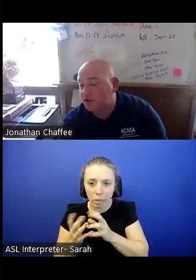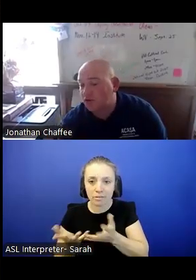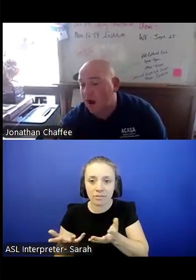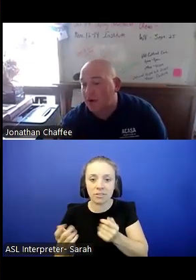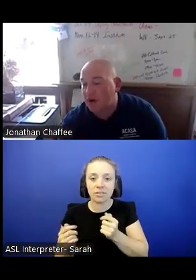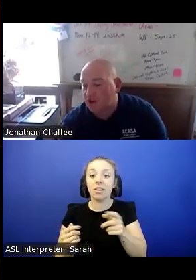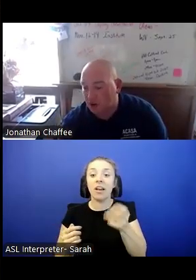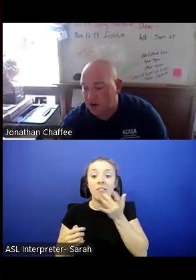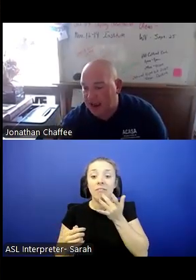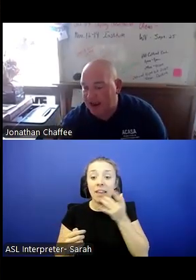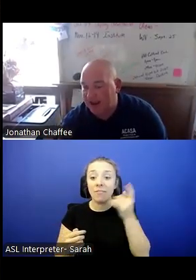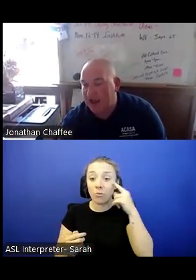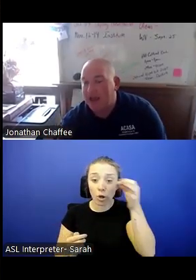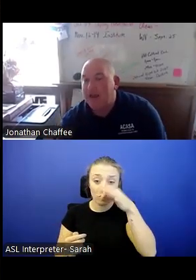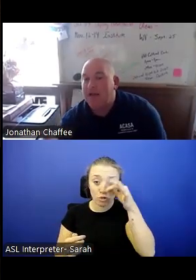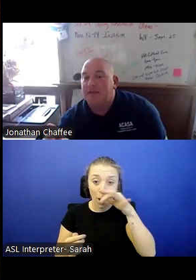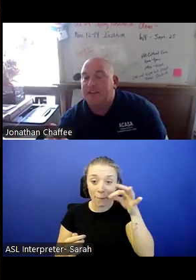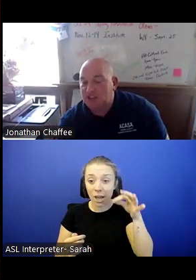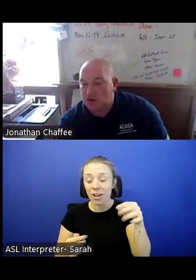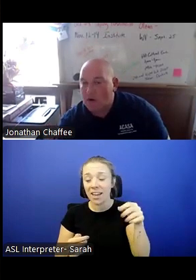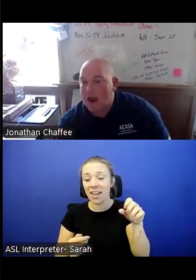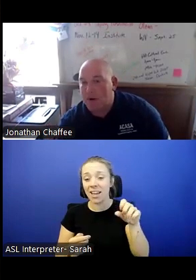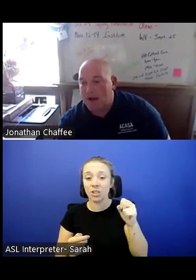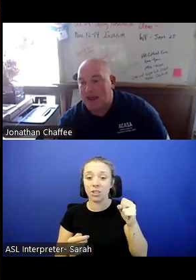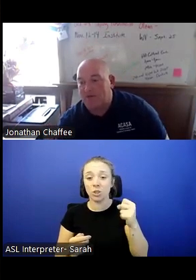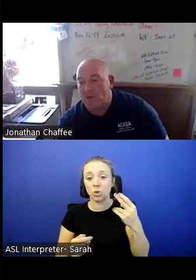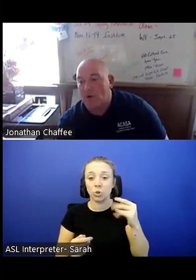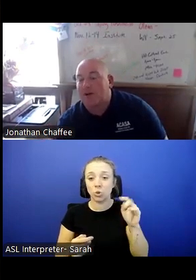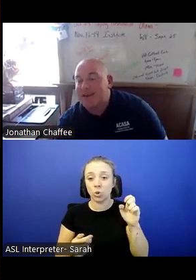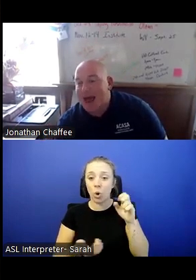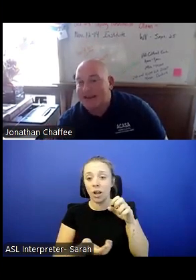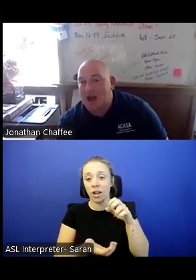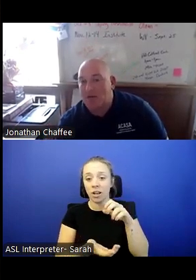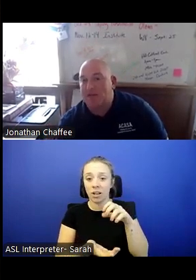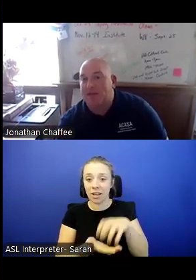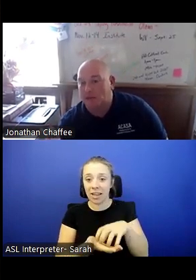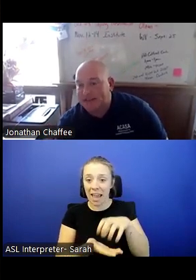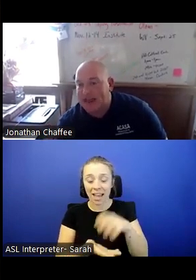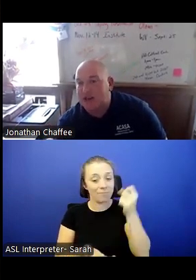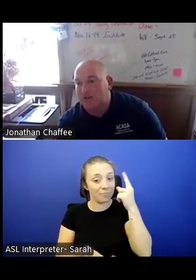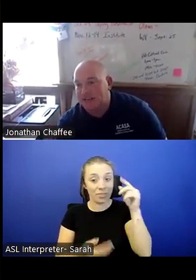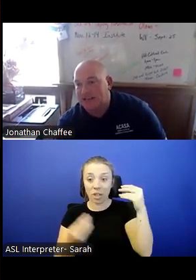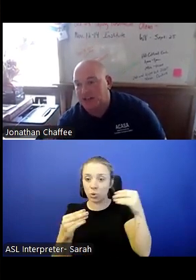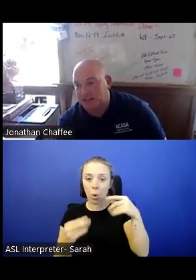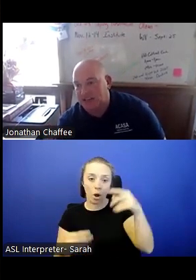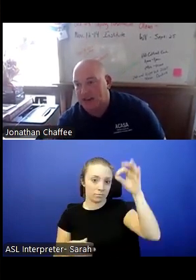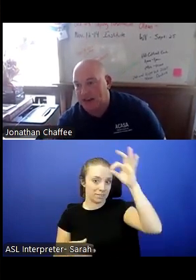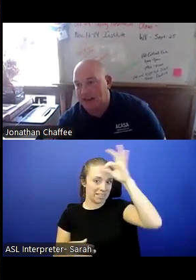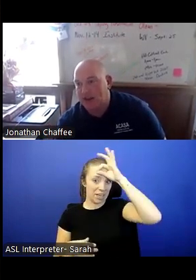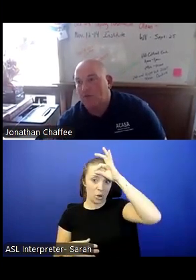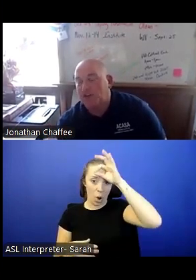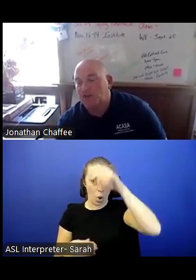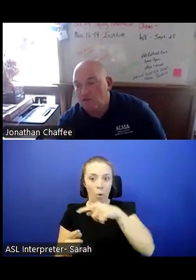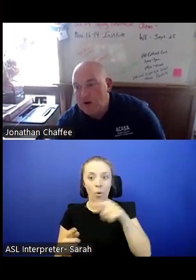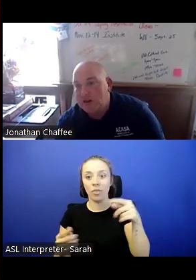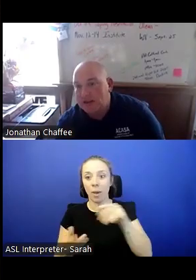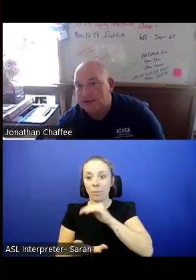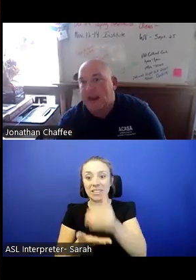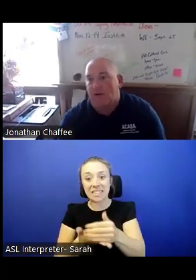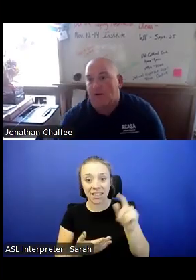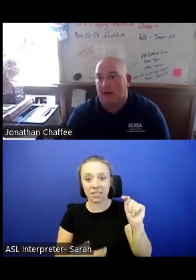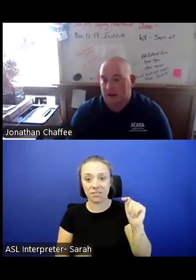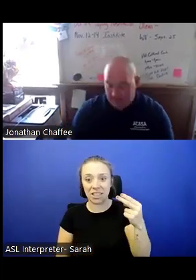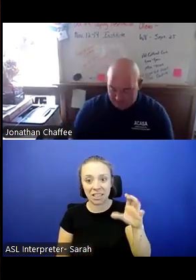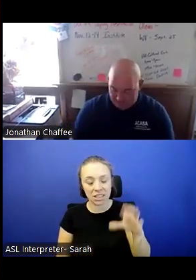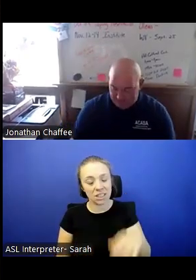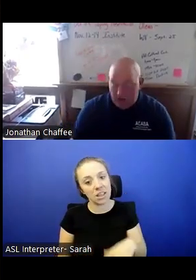Flavored as strawberry shortcake. The store I bought that for could not tell me the percentage of THC in it, which is really